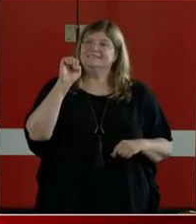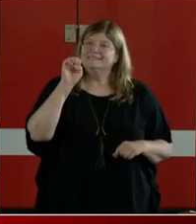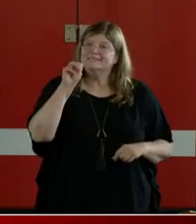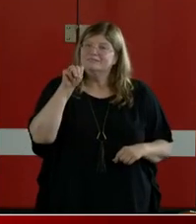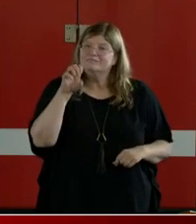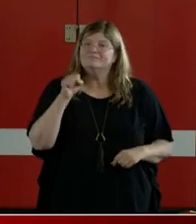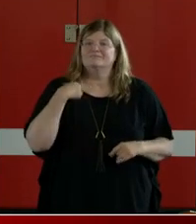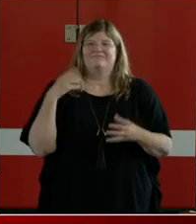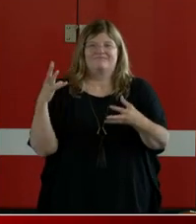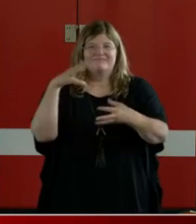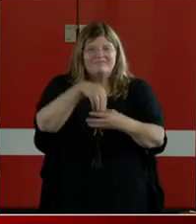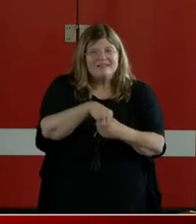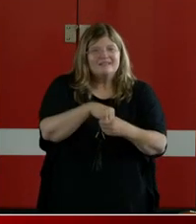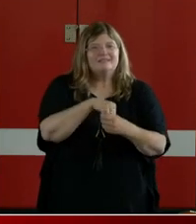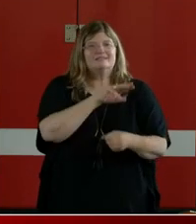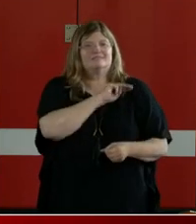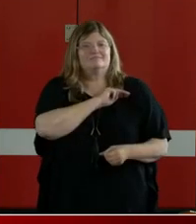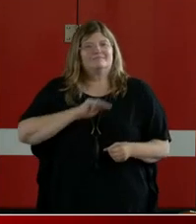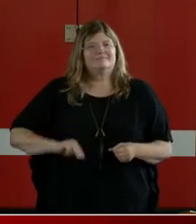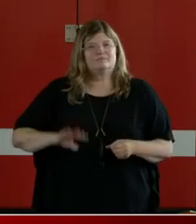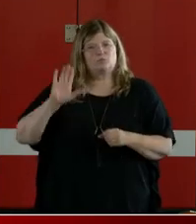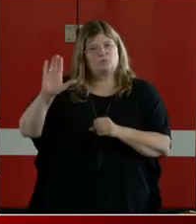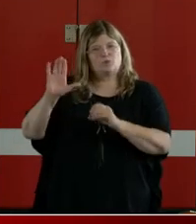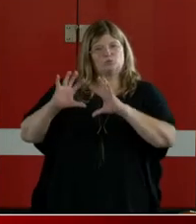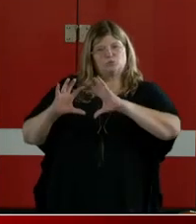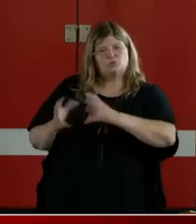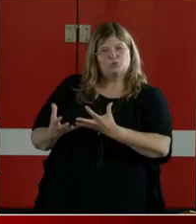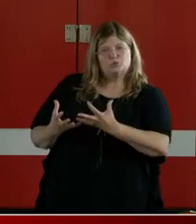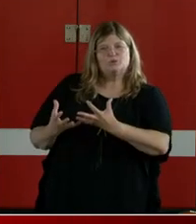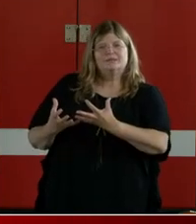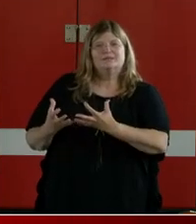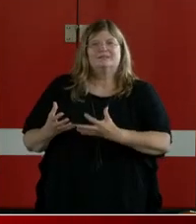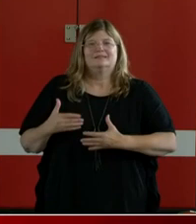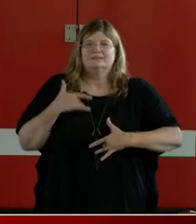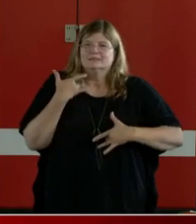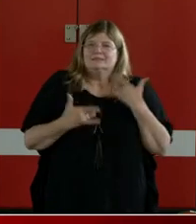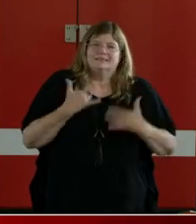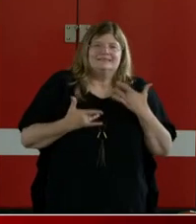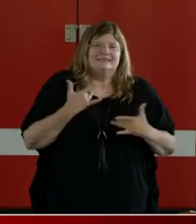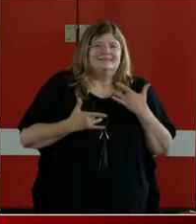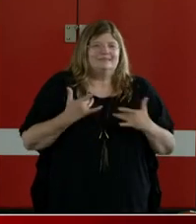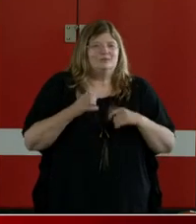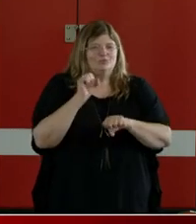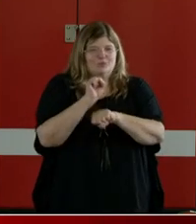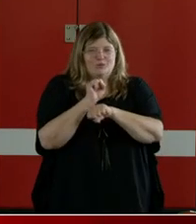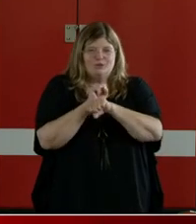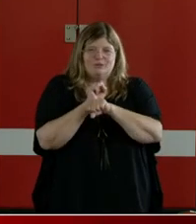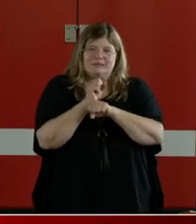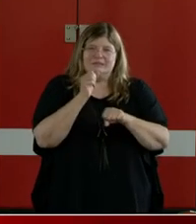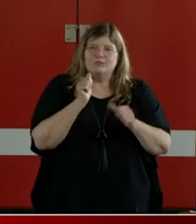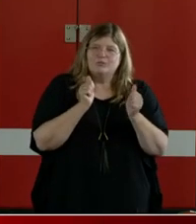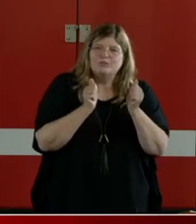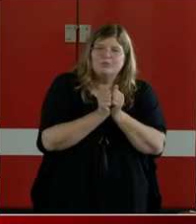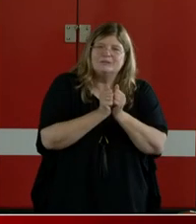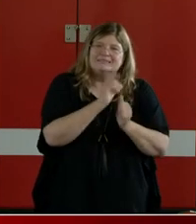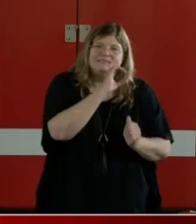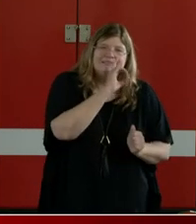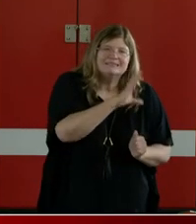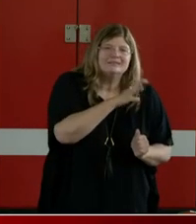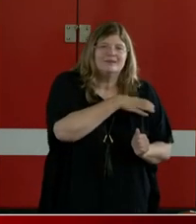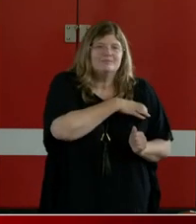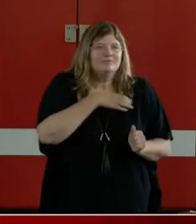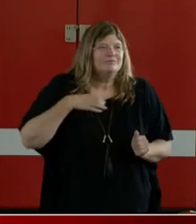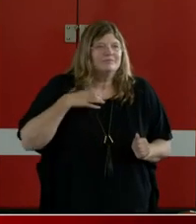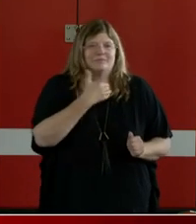cabinet. I look forward to working with Councilmember Charles Allen, Chairman of the Judiciary Committee, and the rest of the